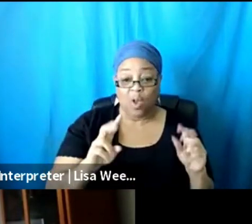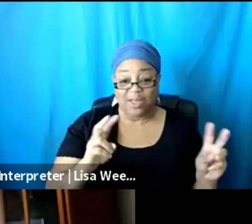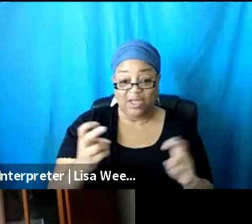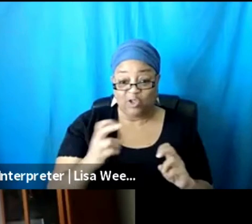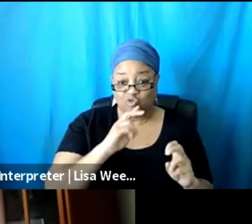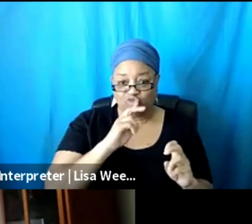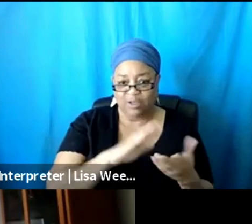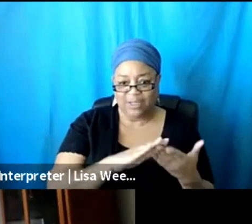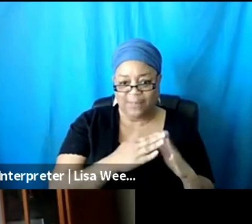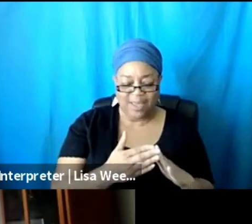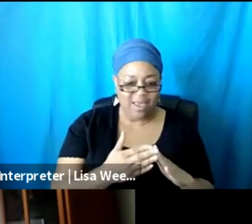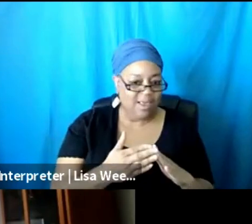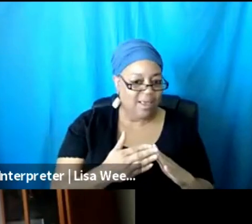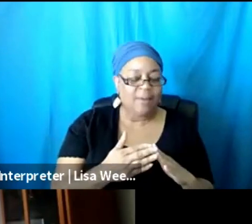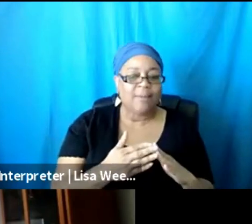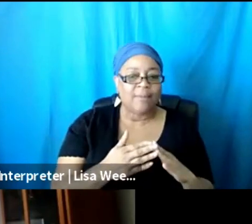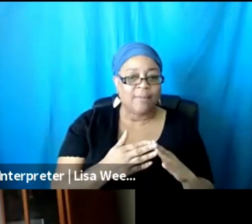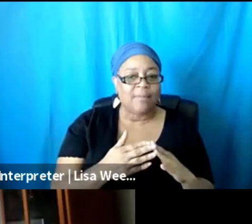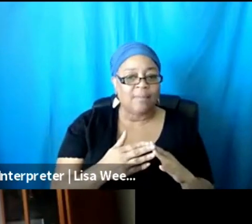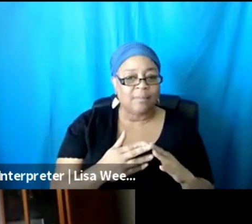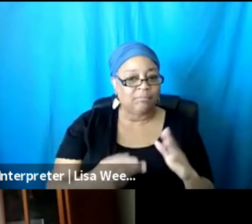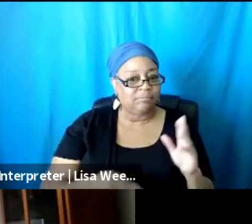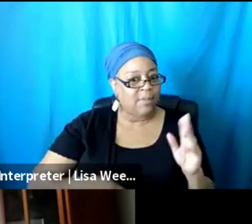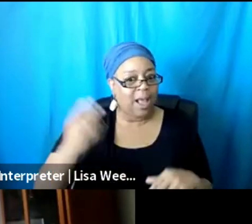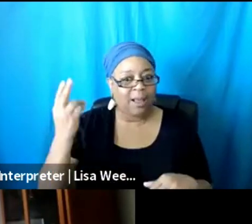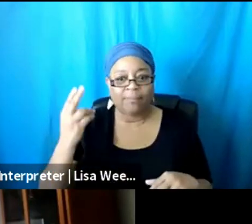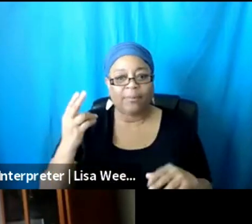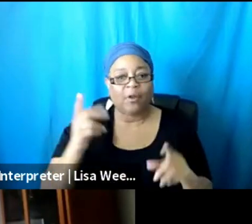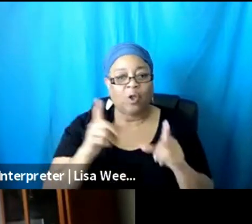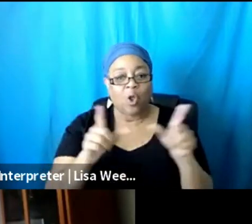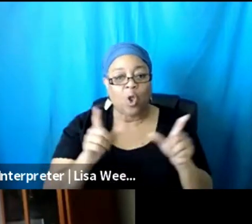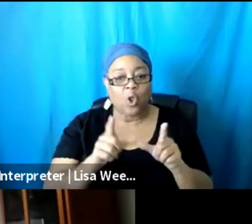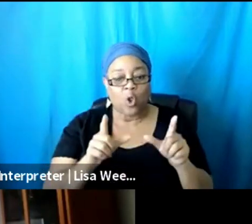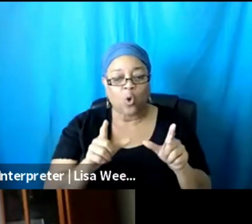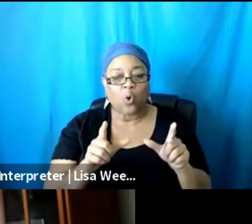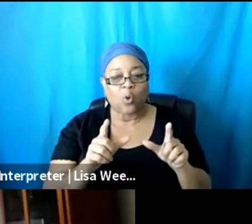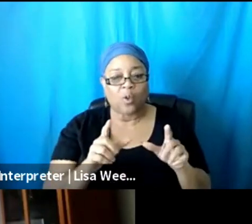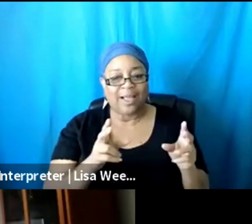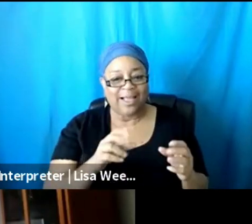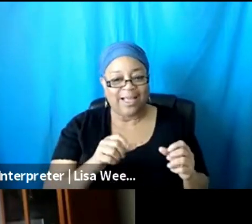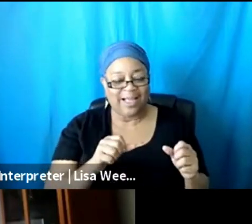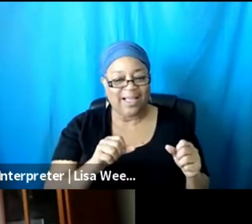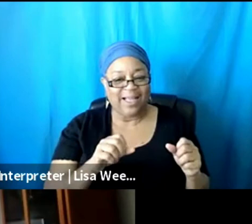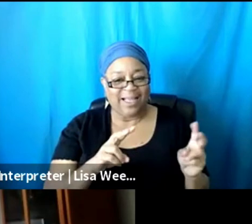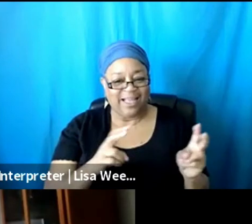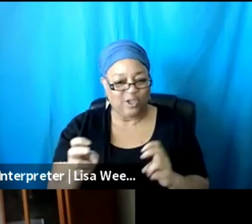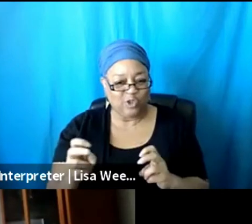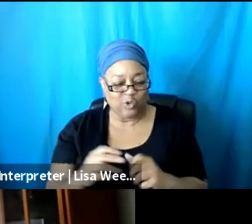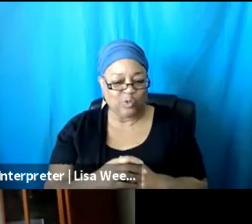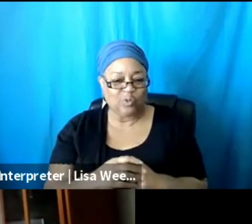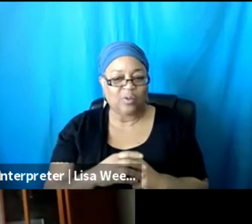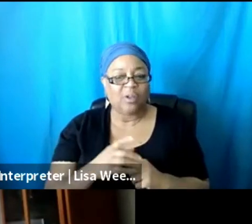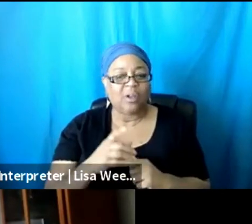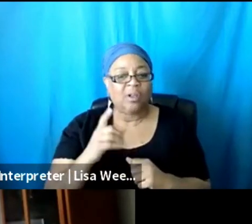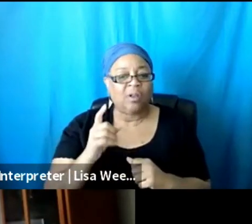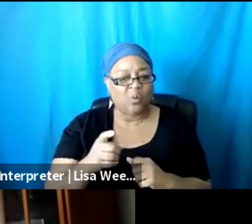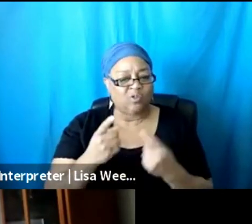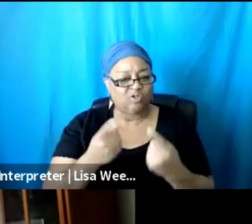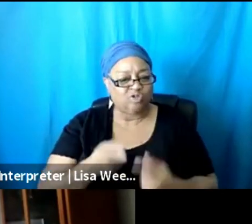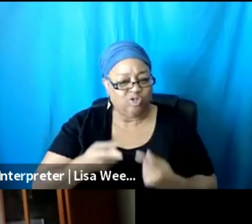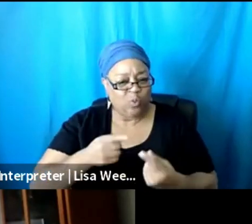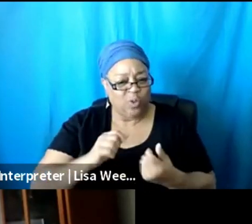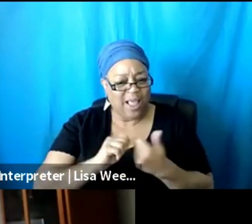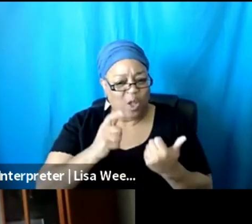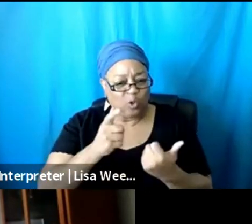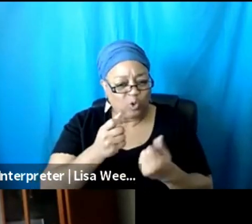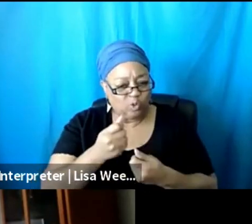a hyper local issue very quickly, where different jurisdictions tackled how to share information, how to